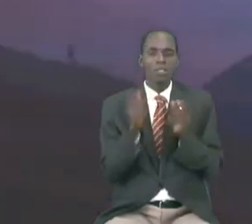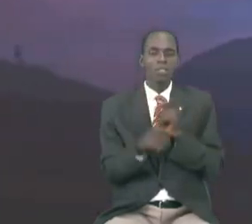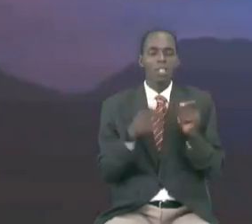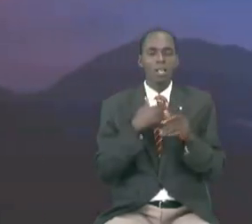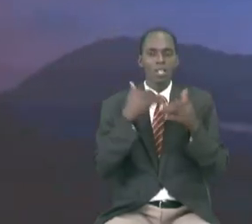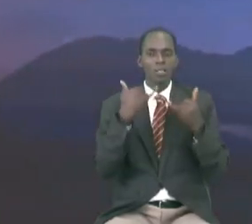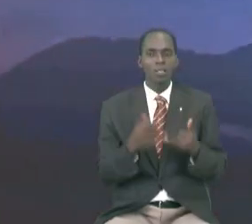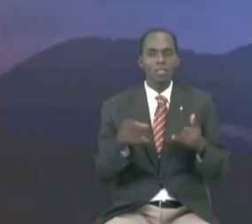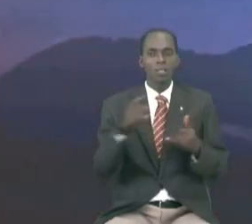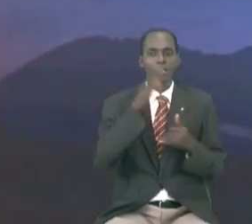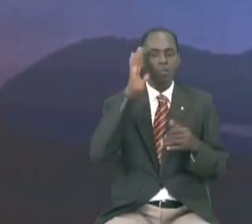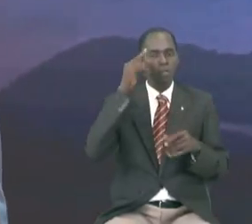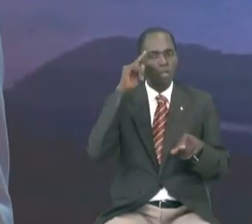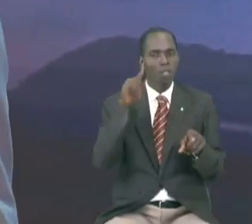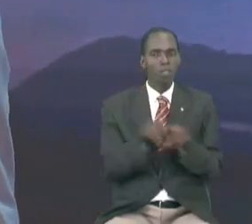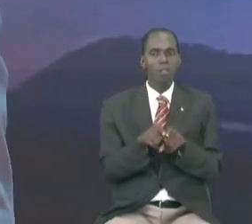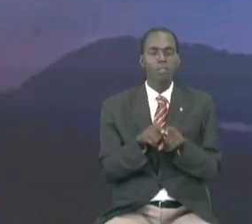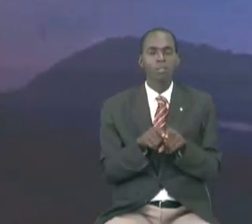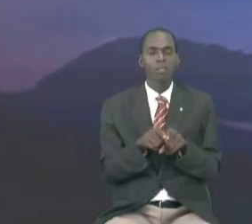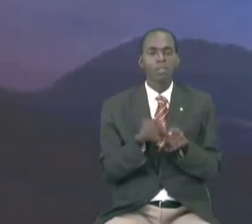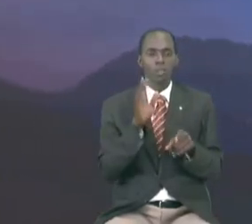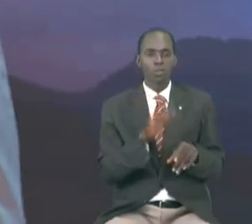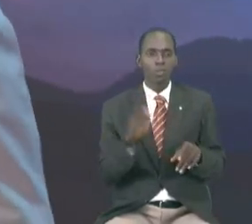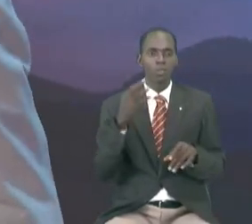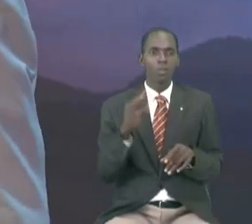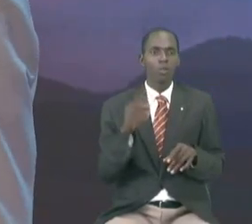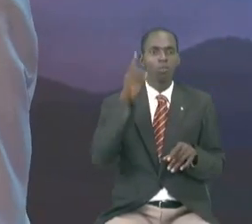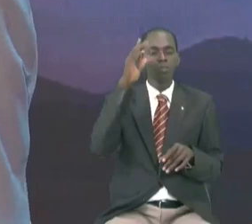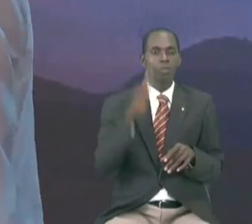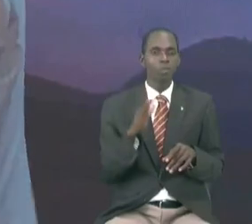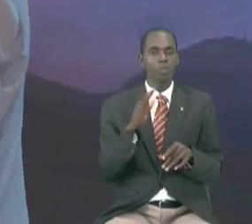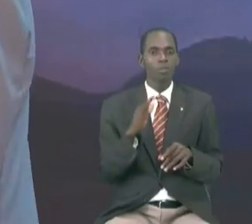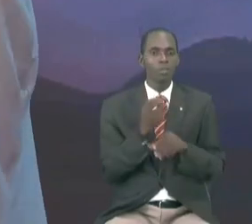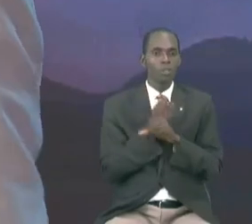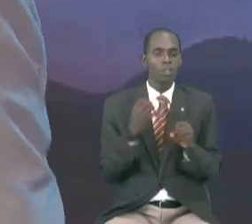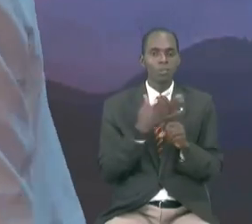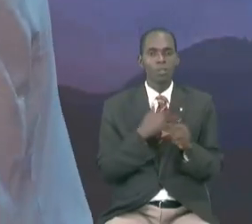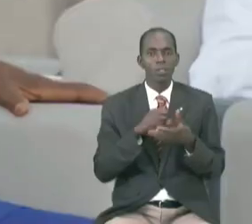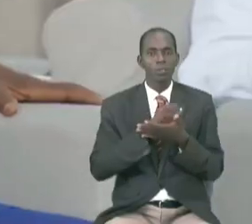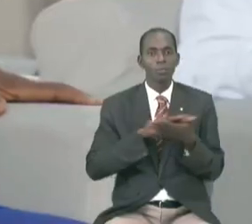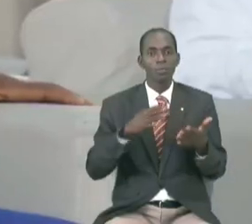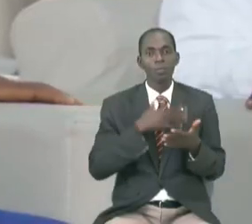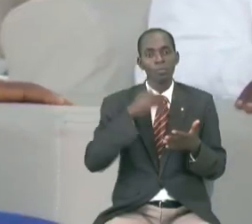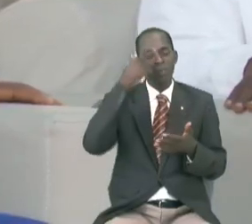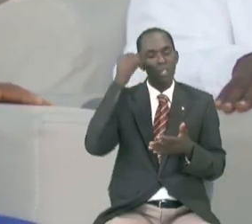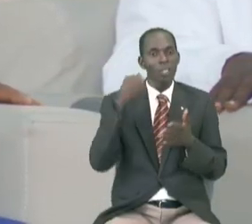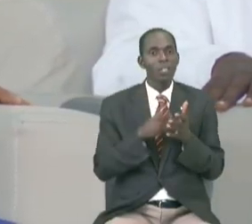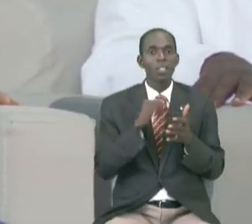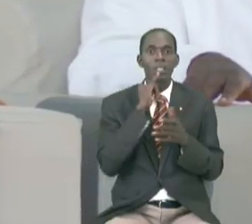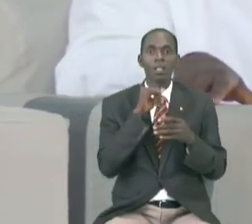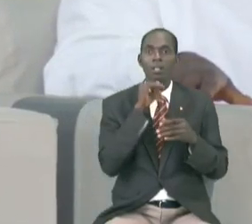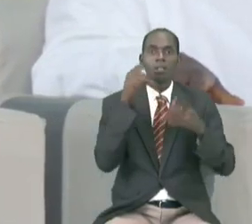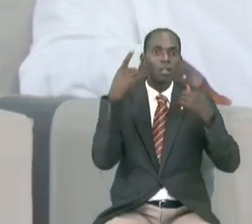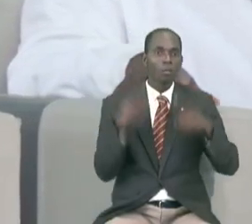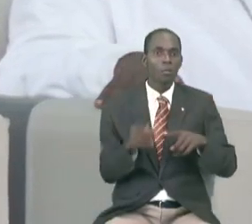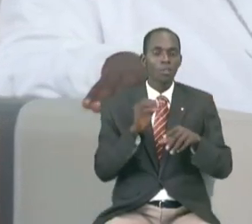not happening in your denomination, then you put that down. What is all that? They say revival. What is